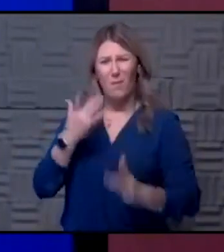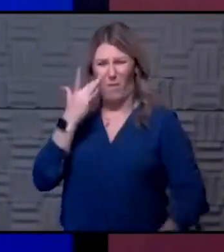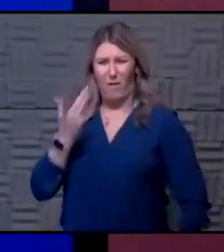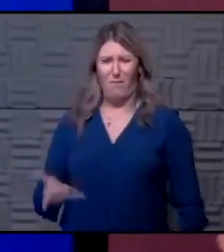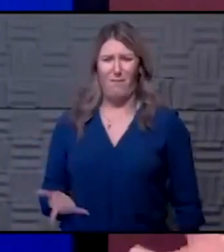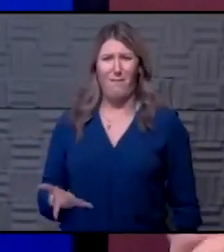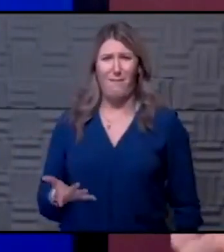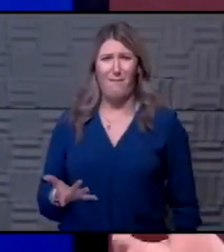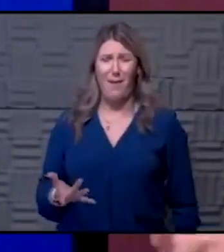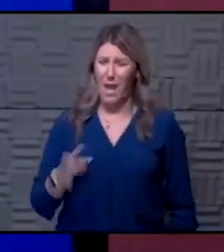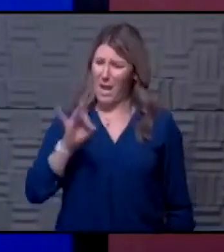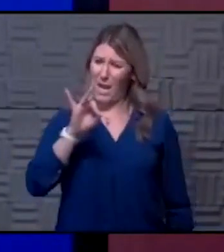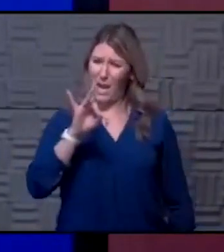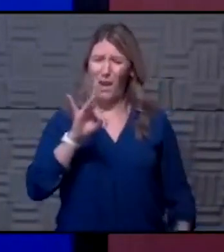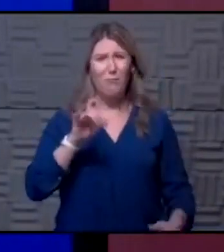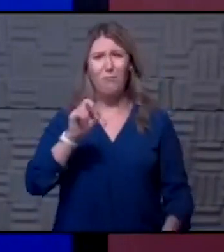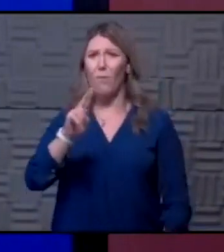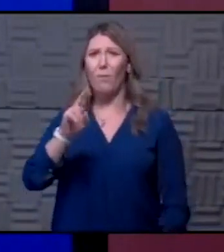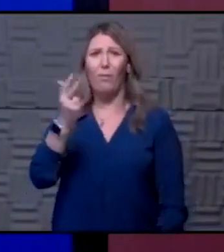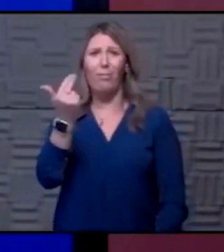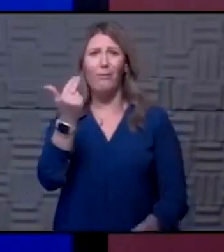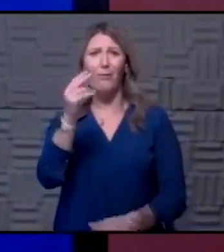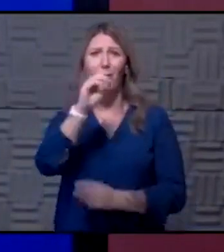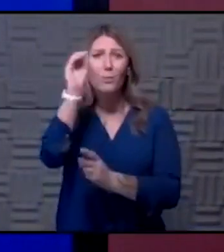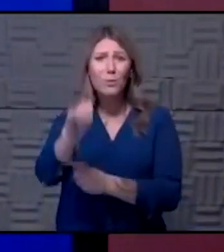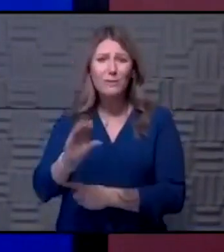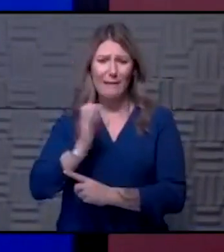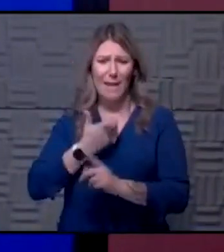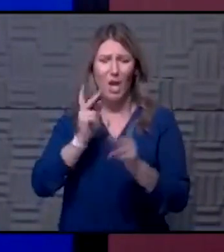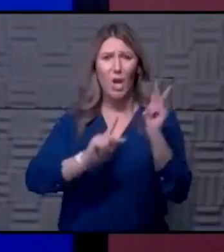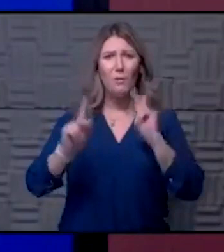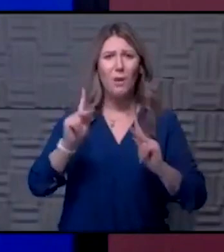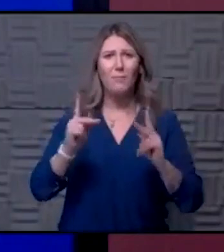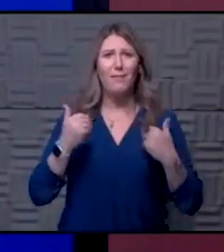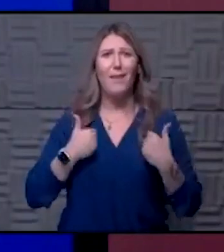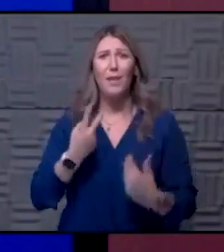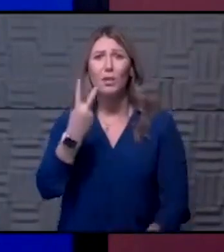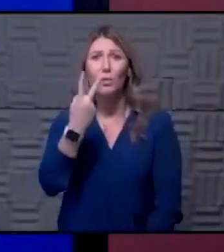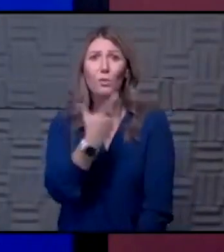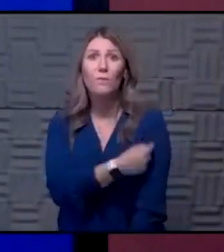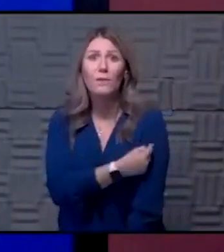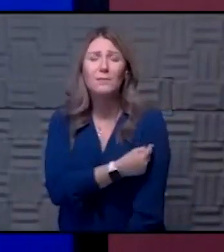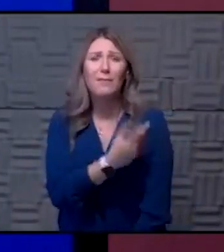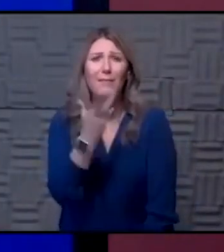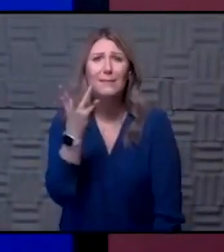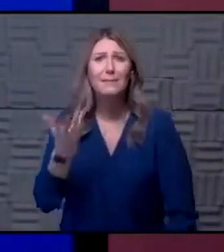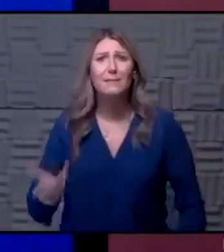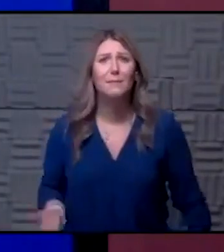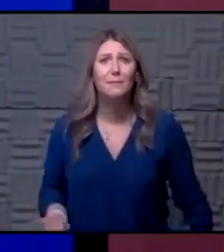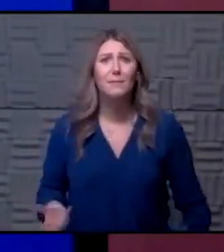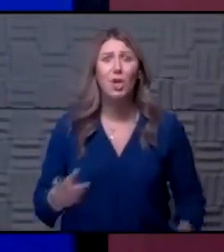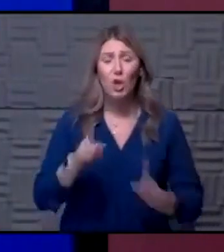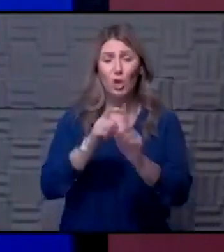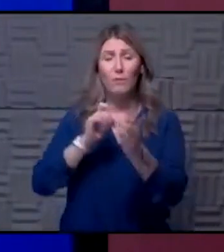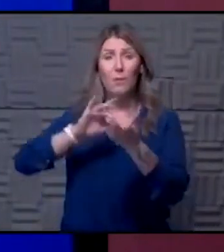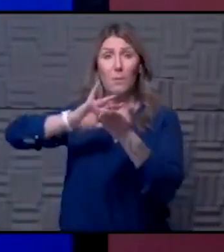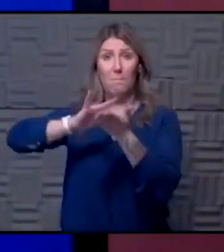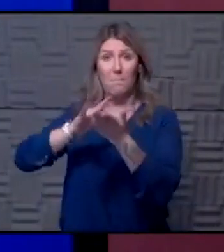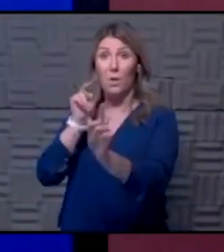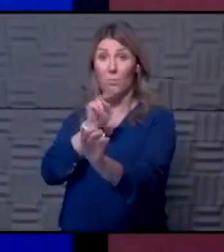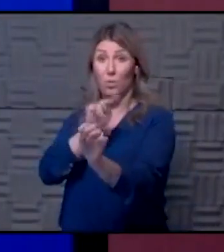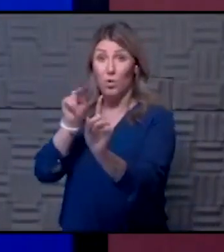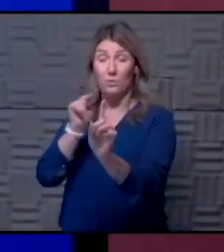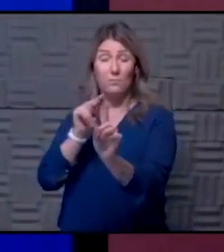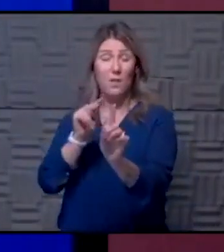only 8% or 13% of our population has had 2 vaccinations. I think from a medical standpoint,